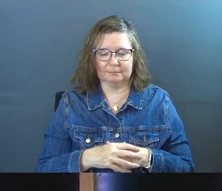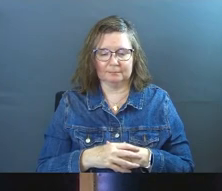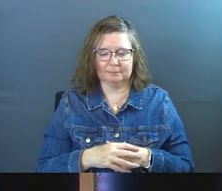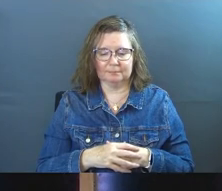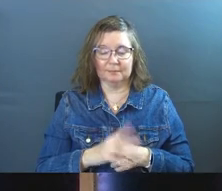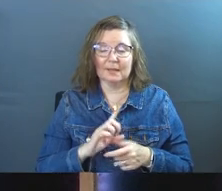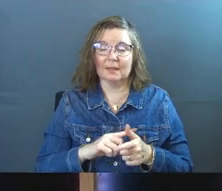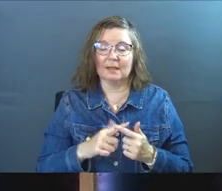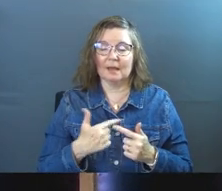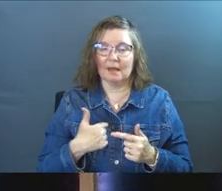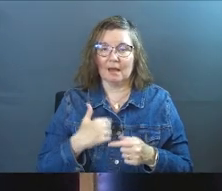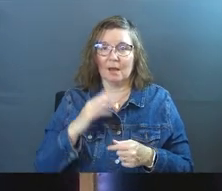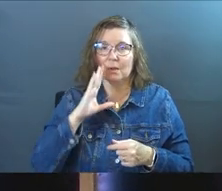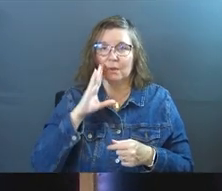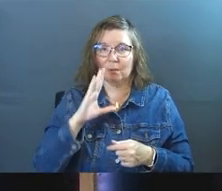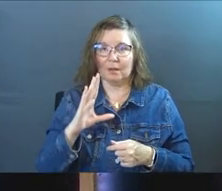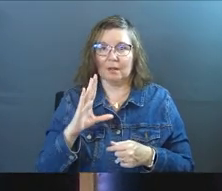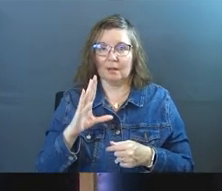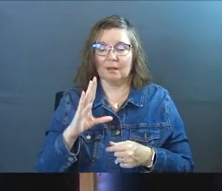And then he says,